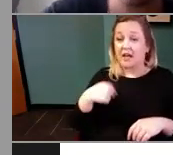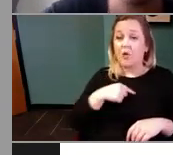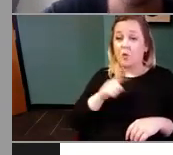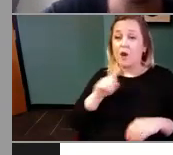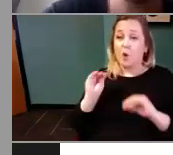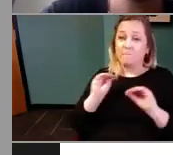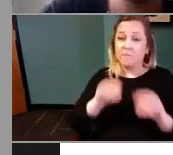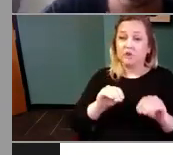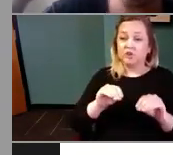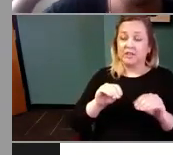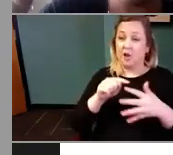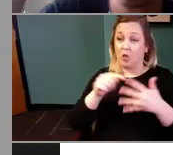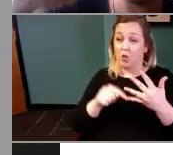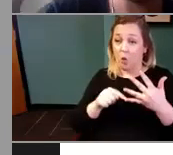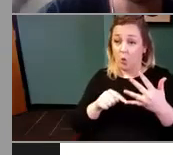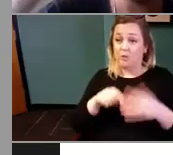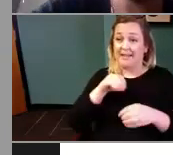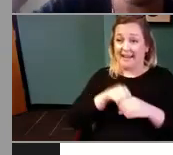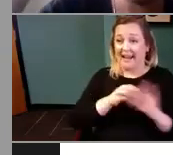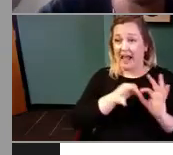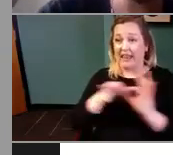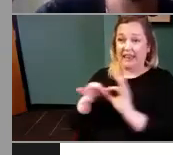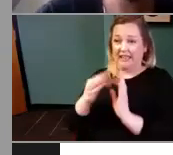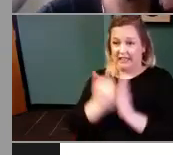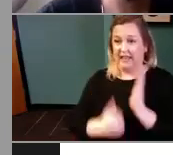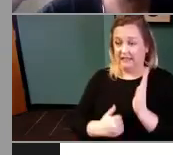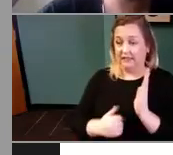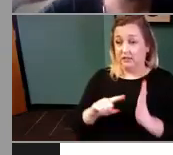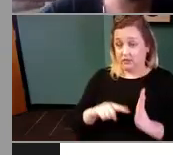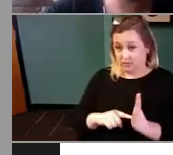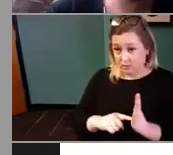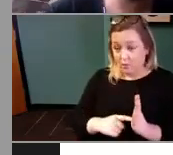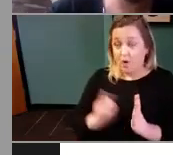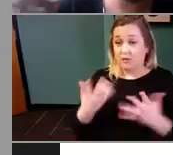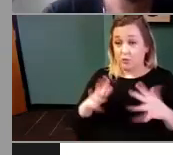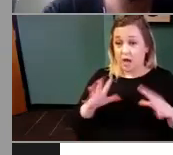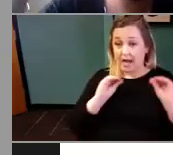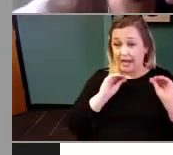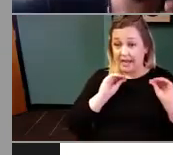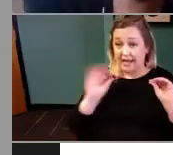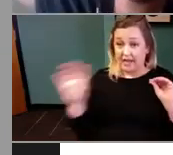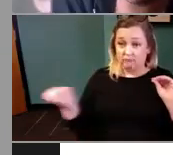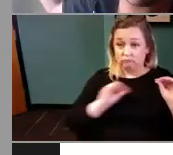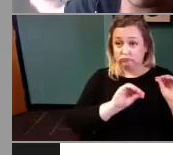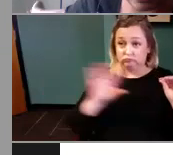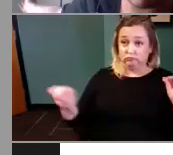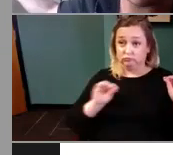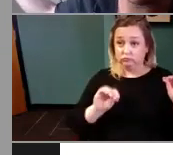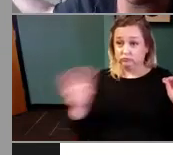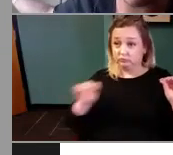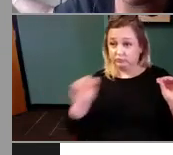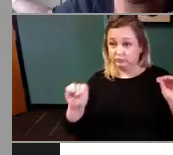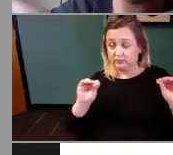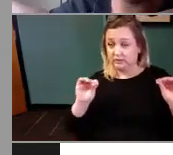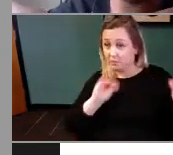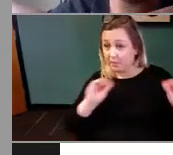post values, right? So once we are inserting them in post values, whenever we insert into the front, we are checking whether we have